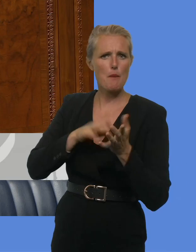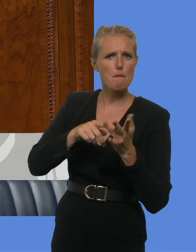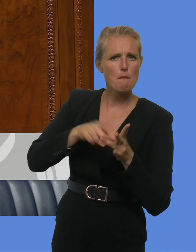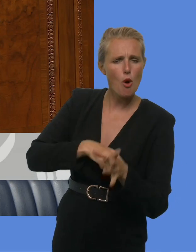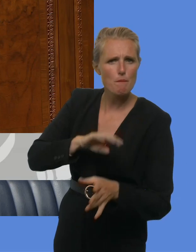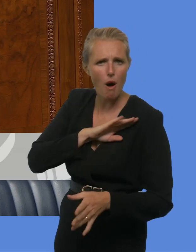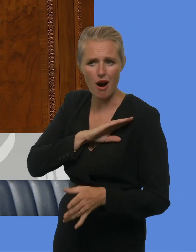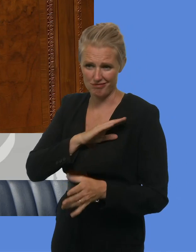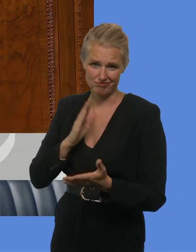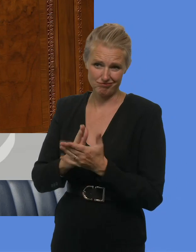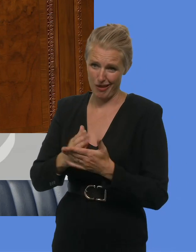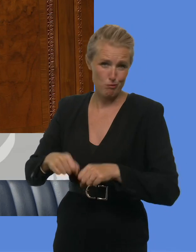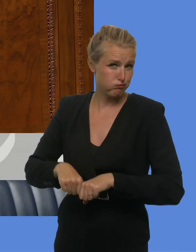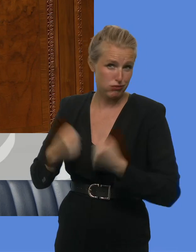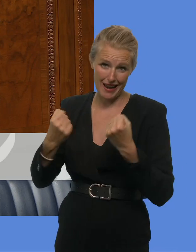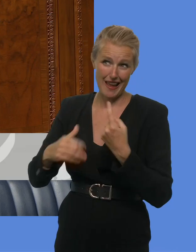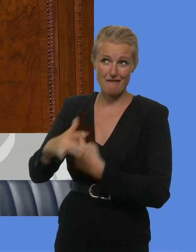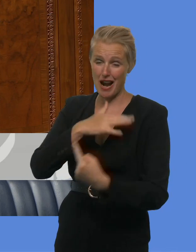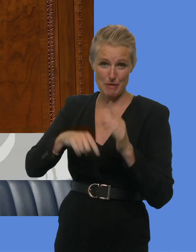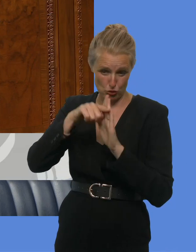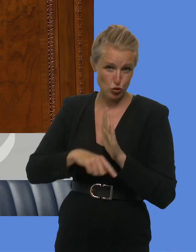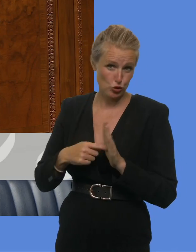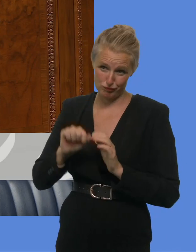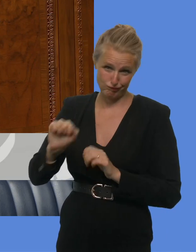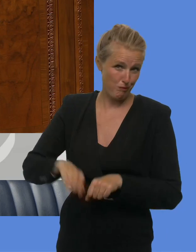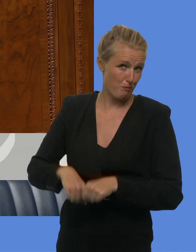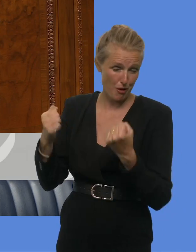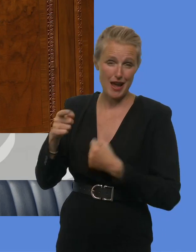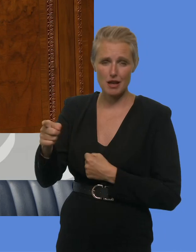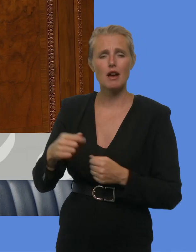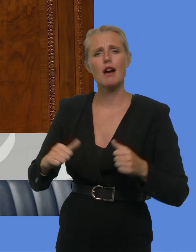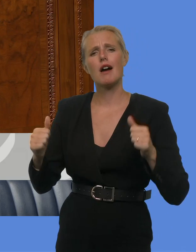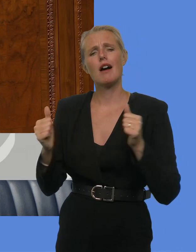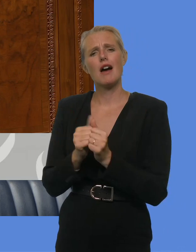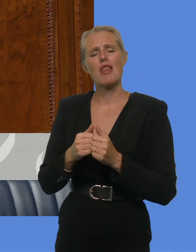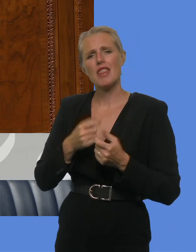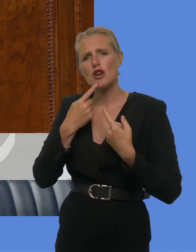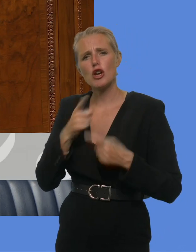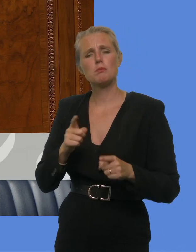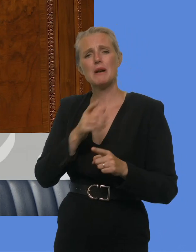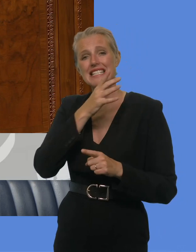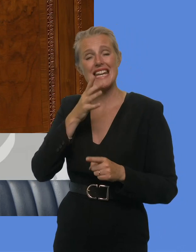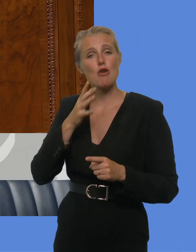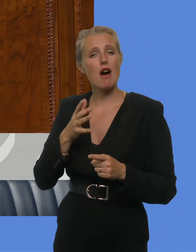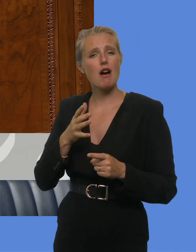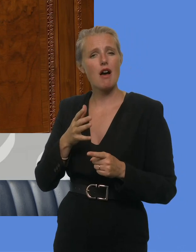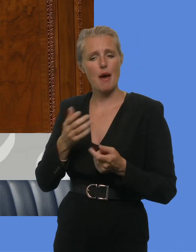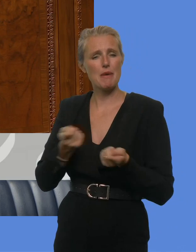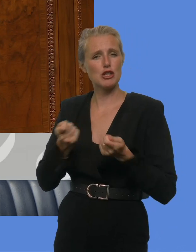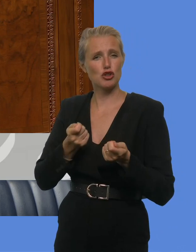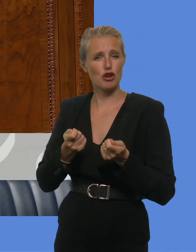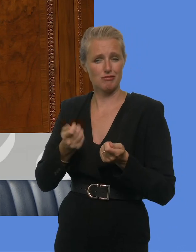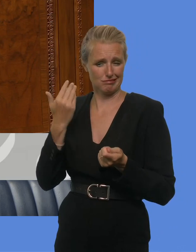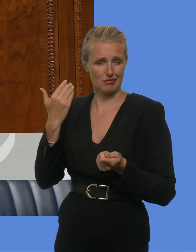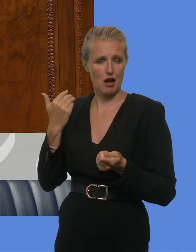are breaching environmental standards. Does the Minister agree that the $260 million announcement by the Dairy Minister a matter of days ago missed